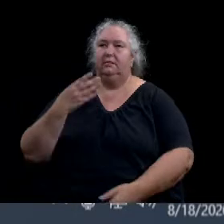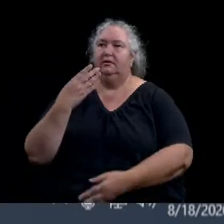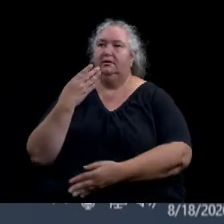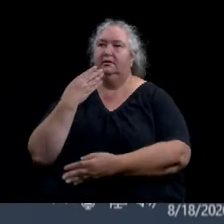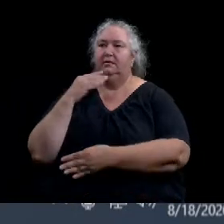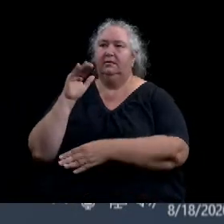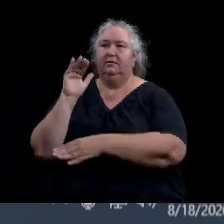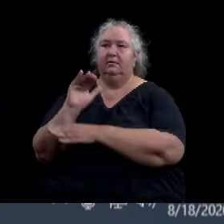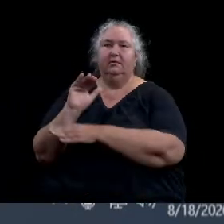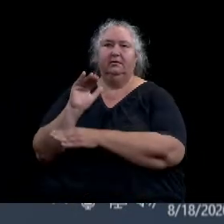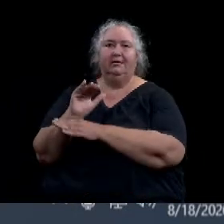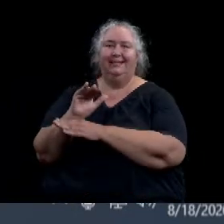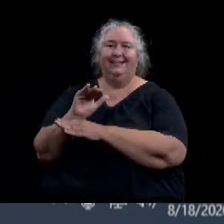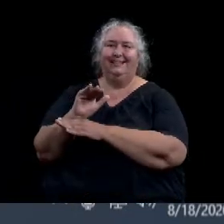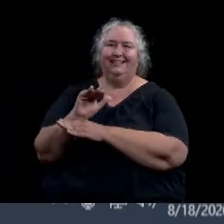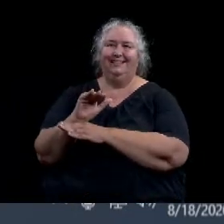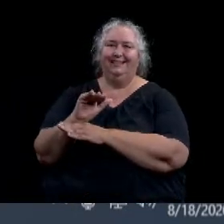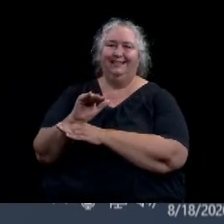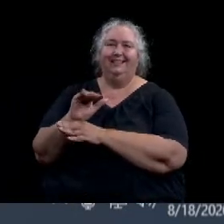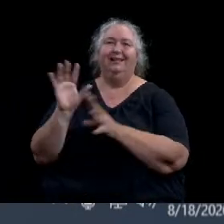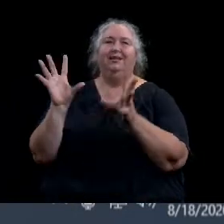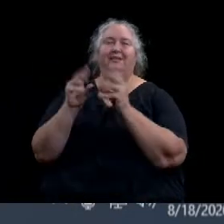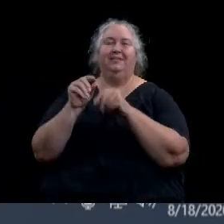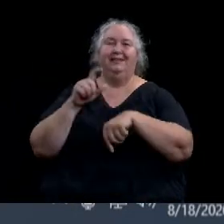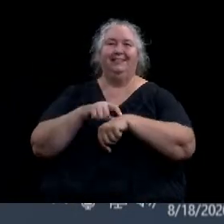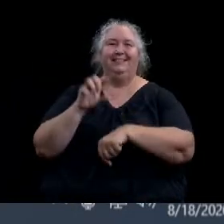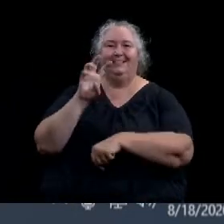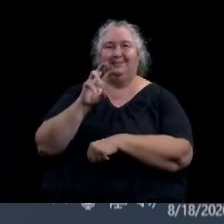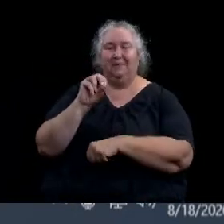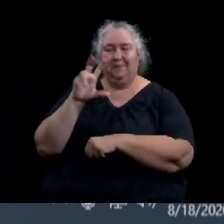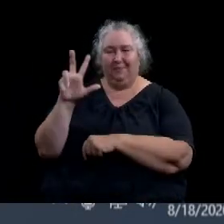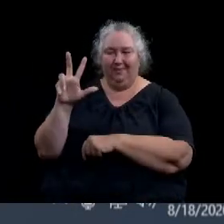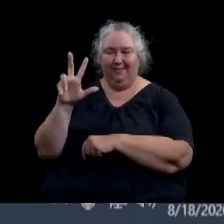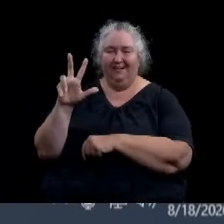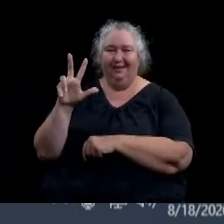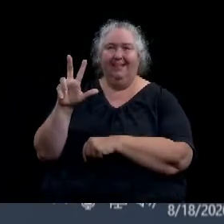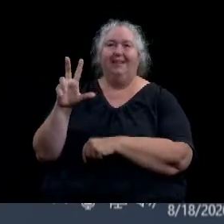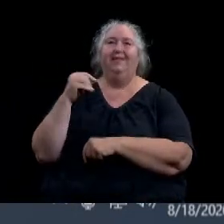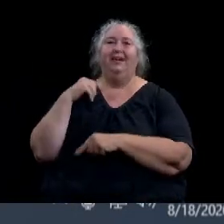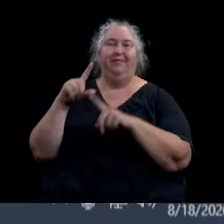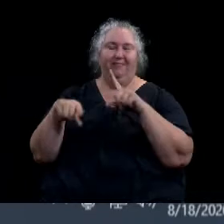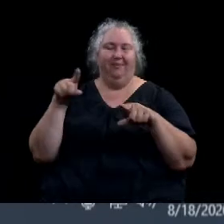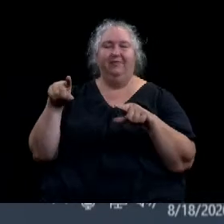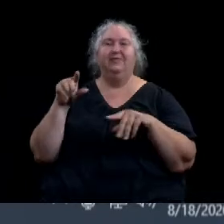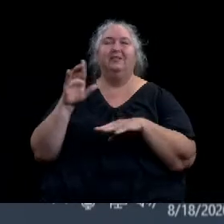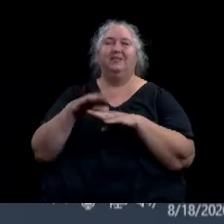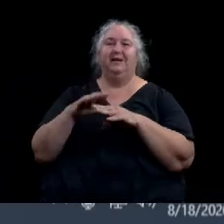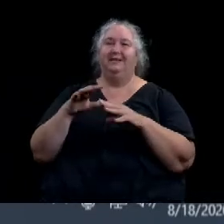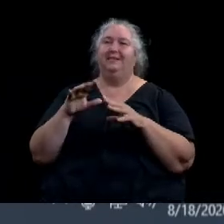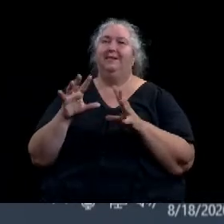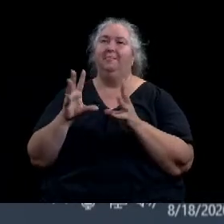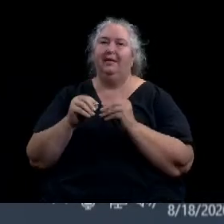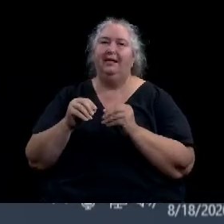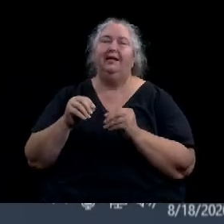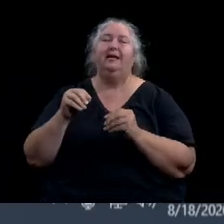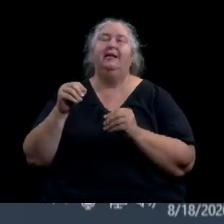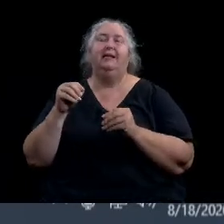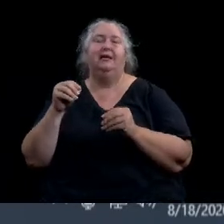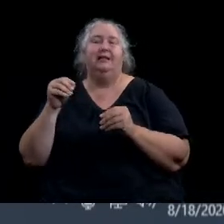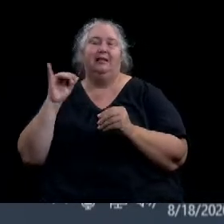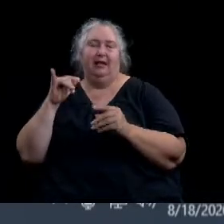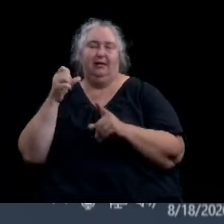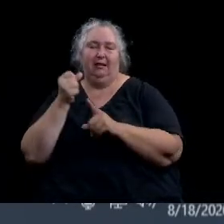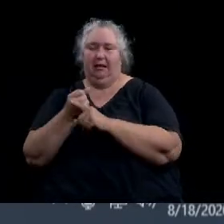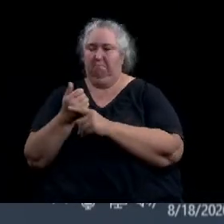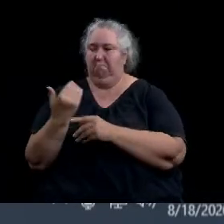governor suspended various provisions of the Open Meetings Act pursuant to his state of disaster authority. The change was effective March 16, 2020 until